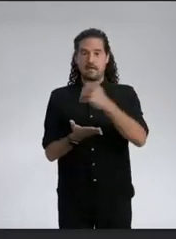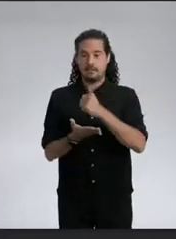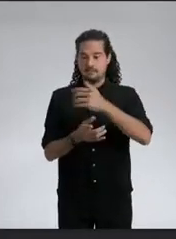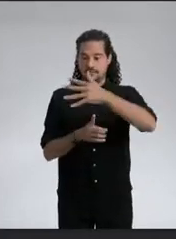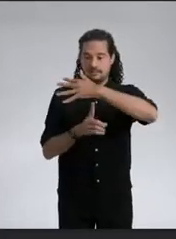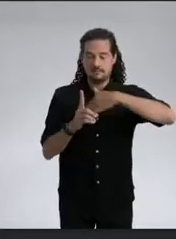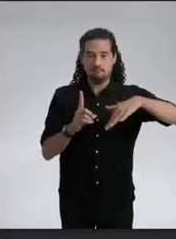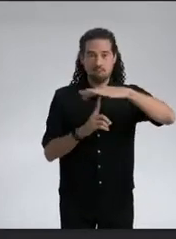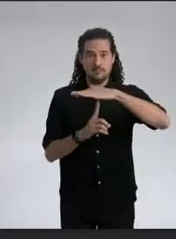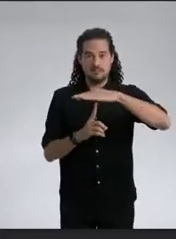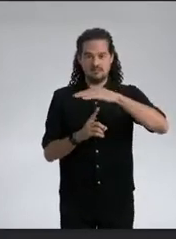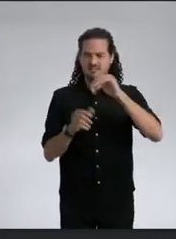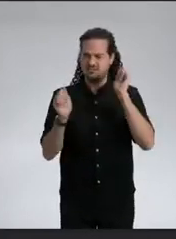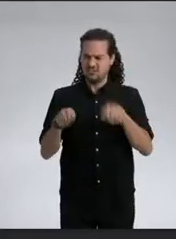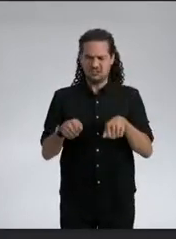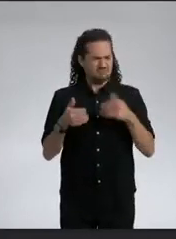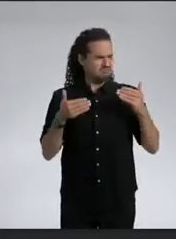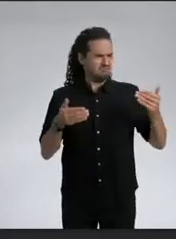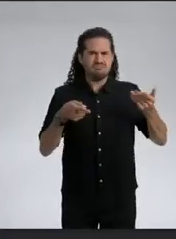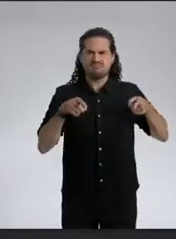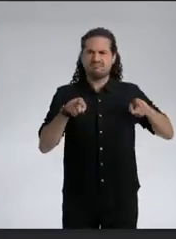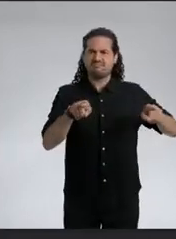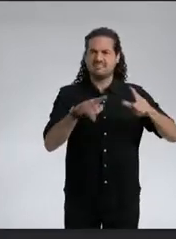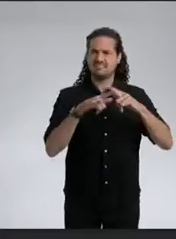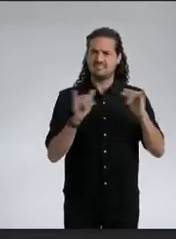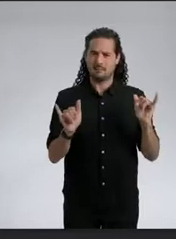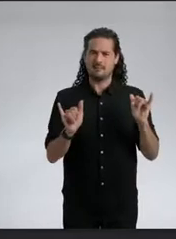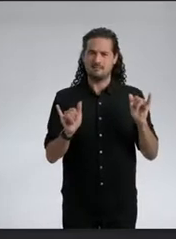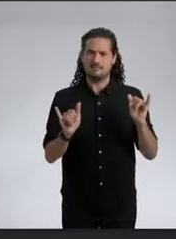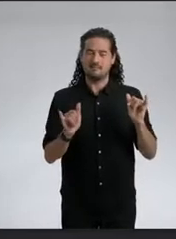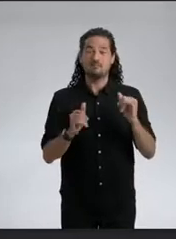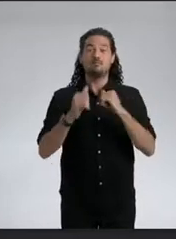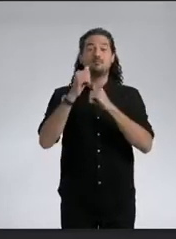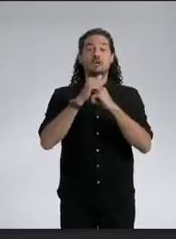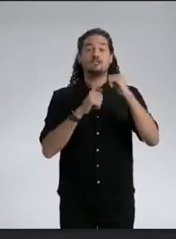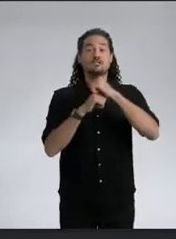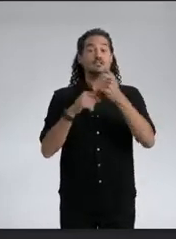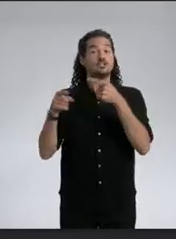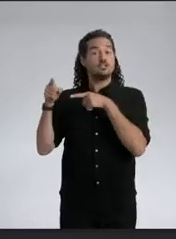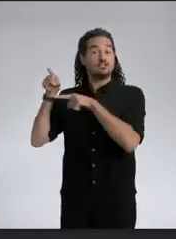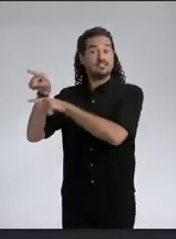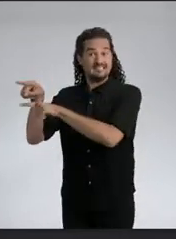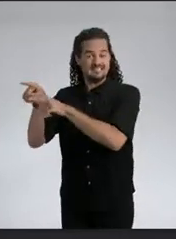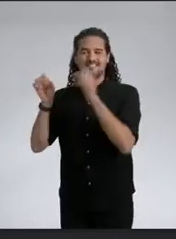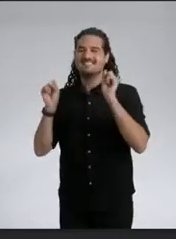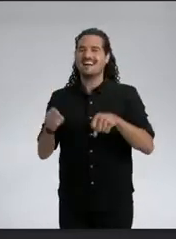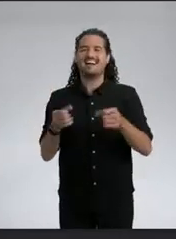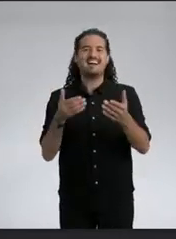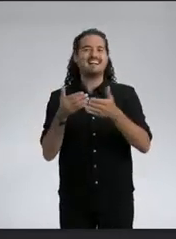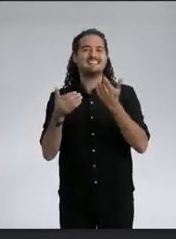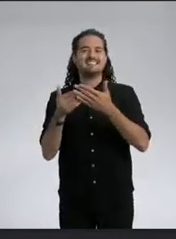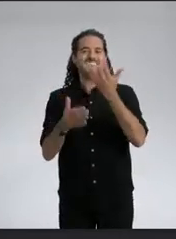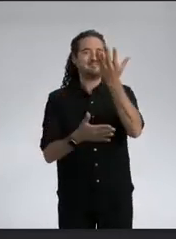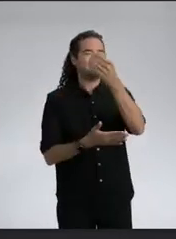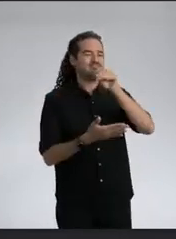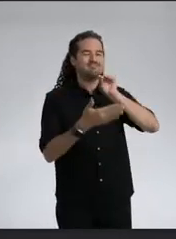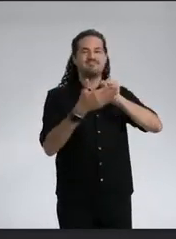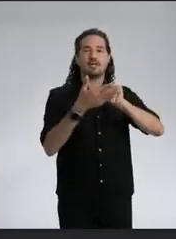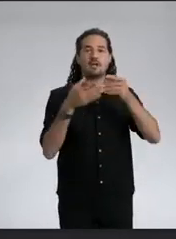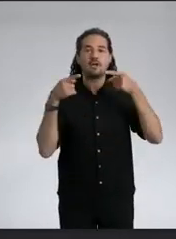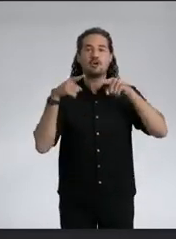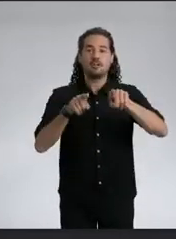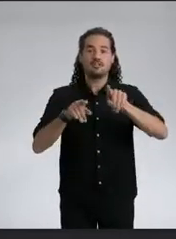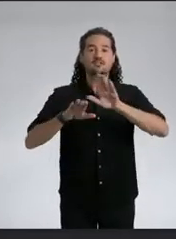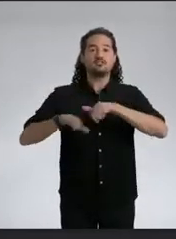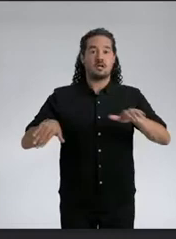tasks could be done in parallel. With structured concurrency, you can easily create concurrent child tasks using